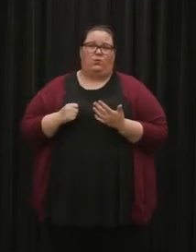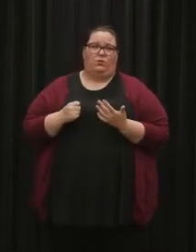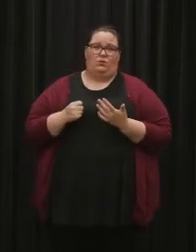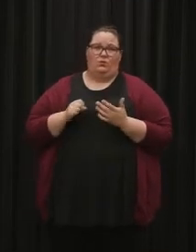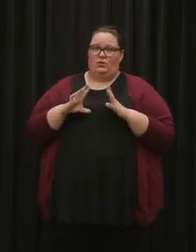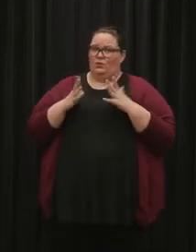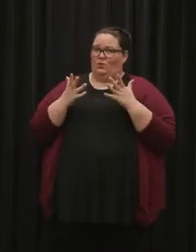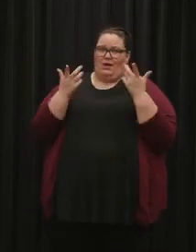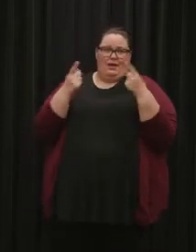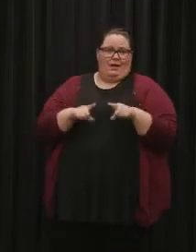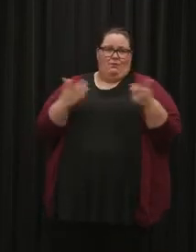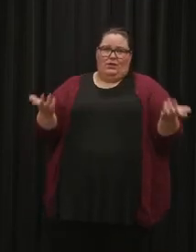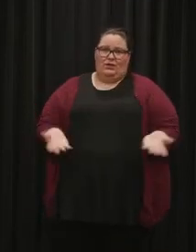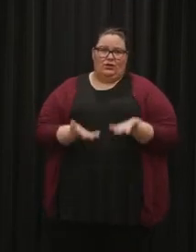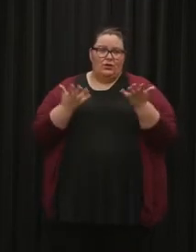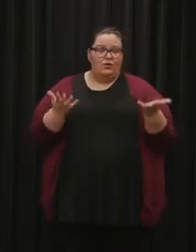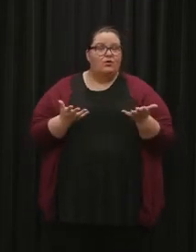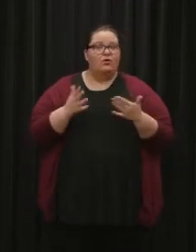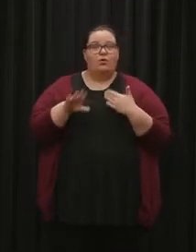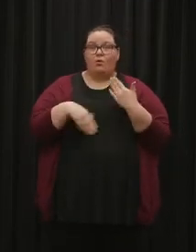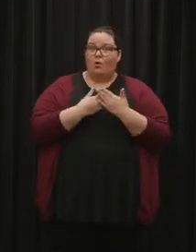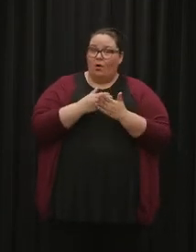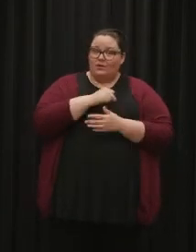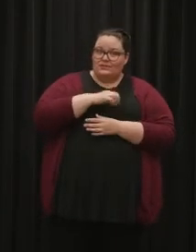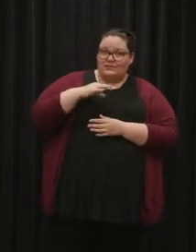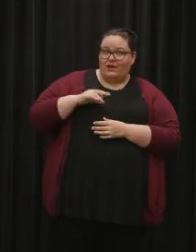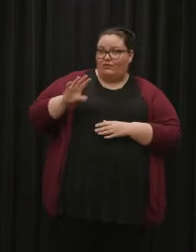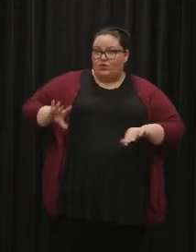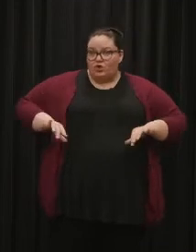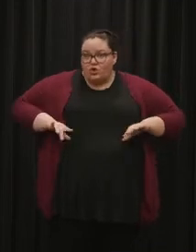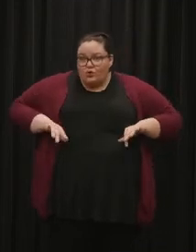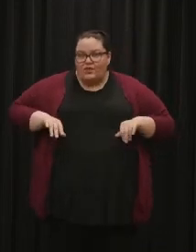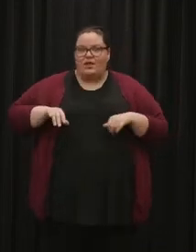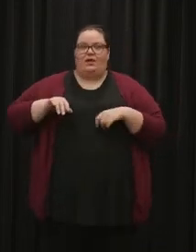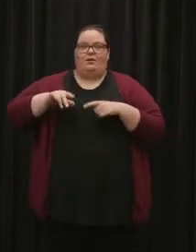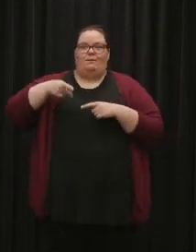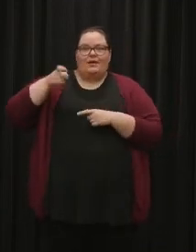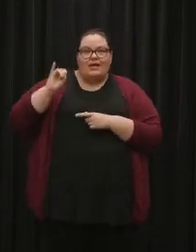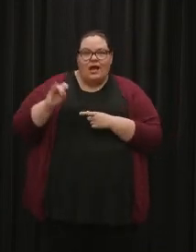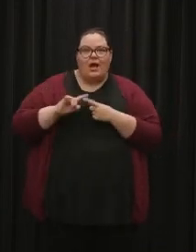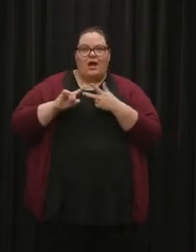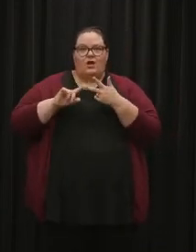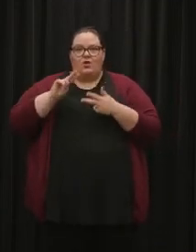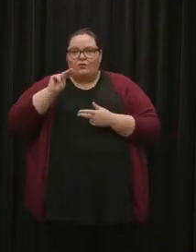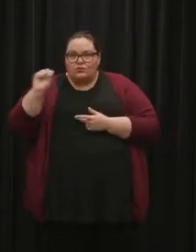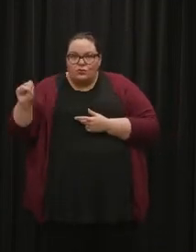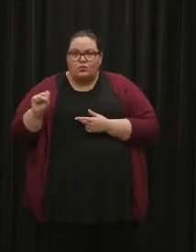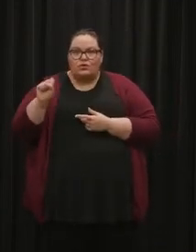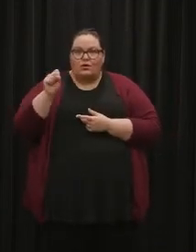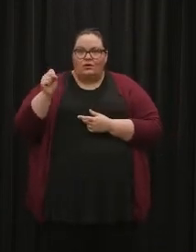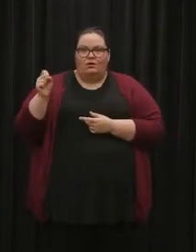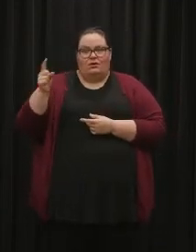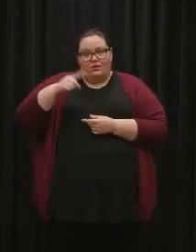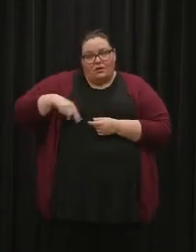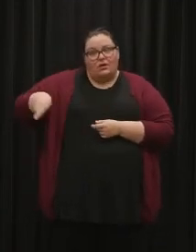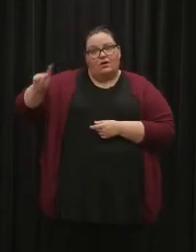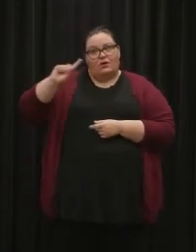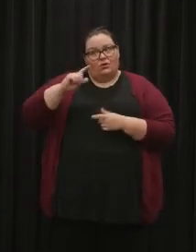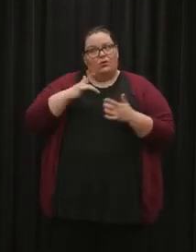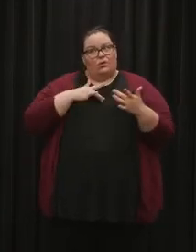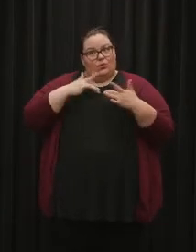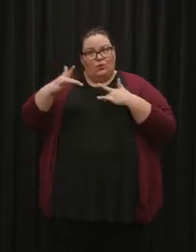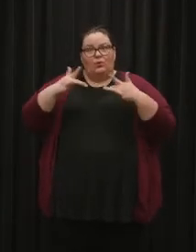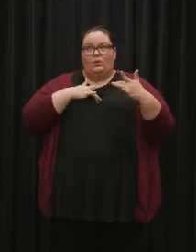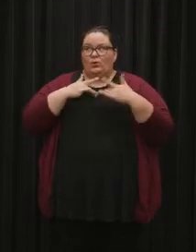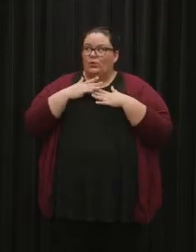that to happen. And I can tell you that all of my counterparts in Newfoundland, PEI, and Nova Scotia are all very, very, very,